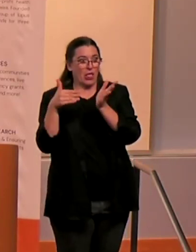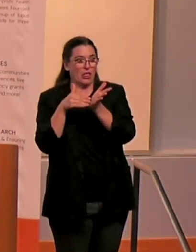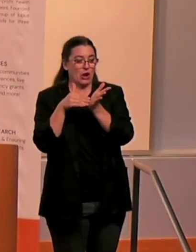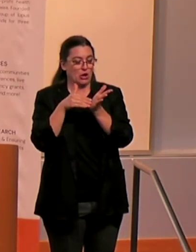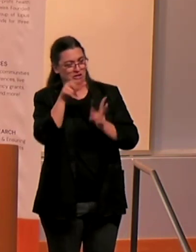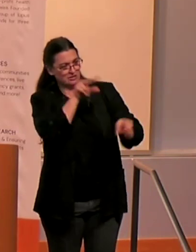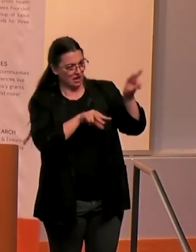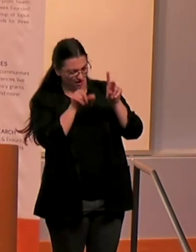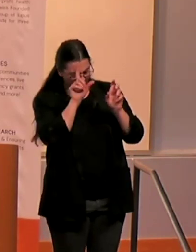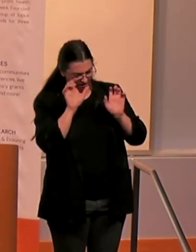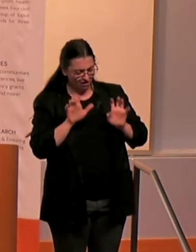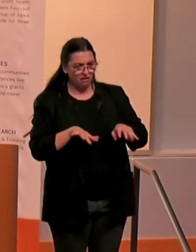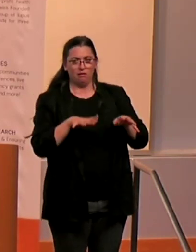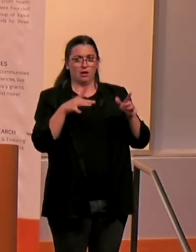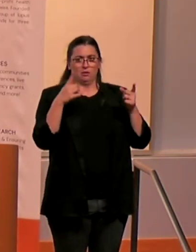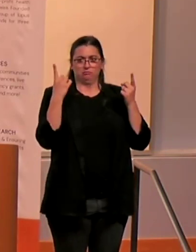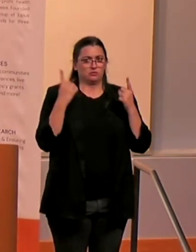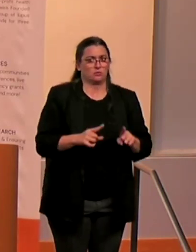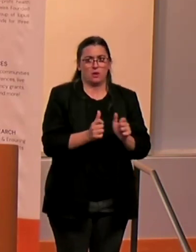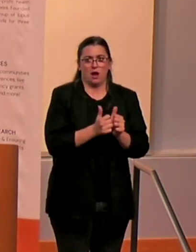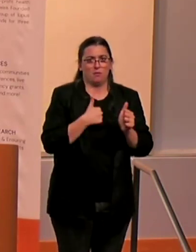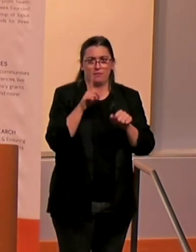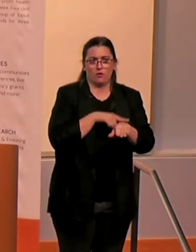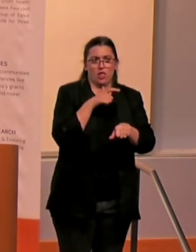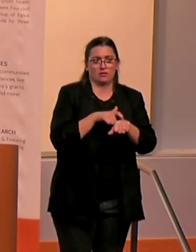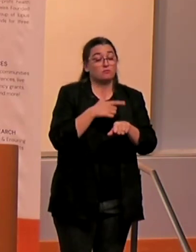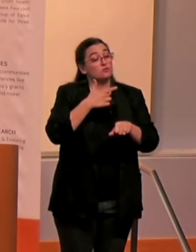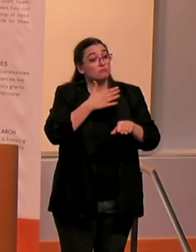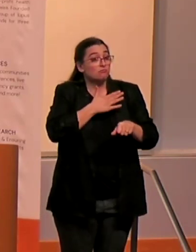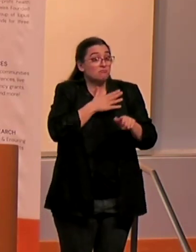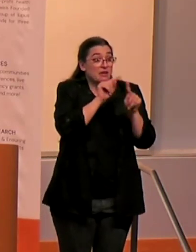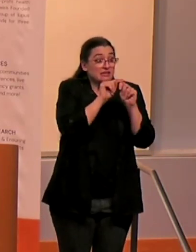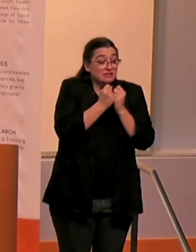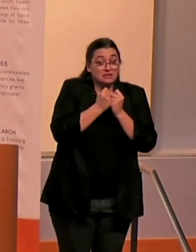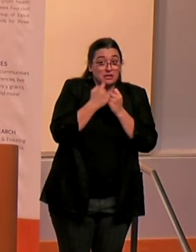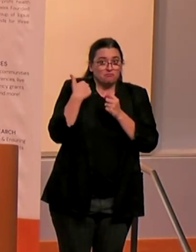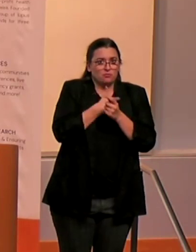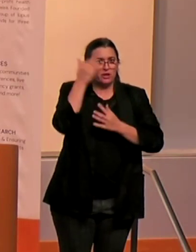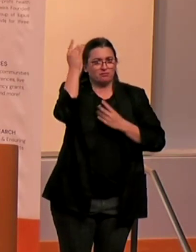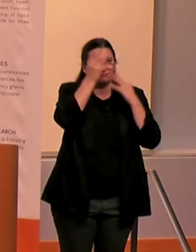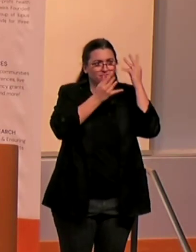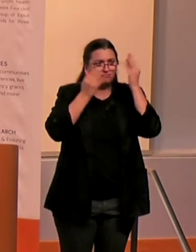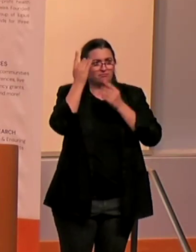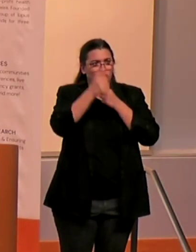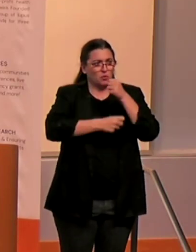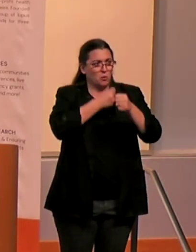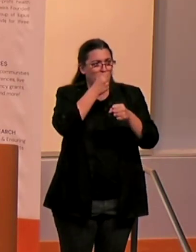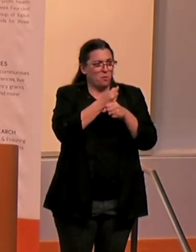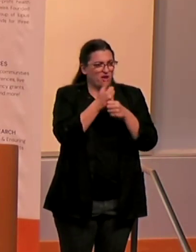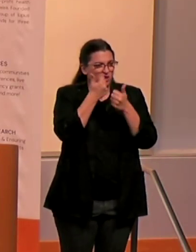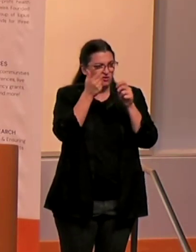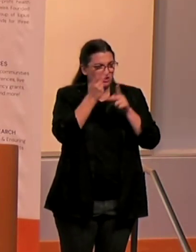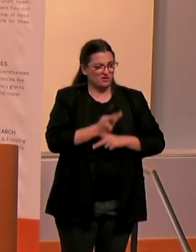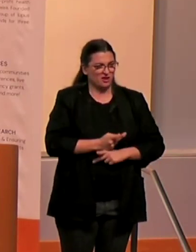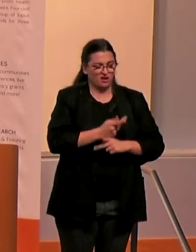of mystery about what was going on with me for quite some time. So my colleagues and I brainstormed collectively for about a year. So it